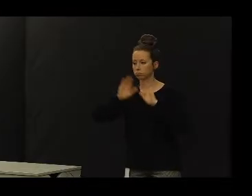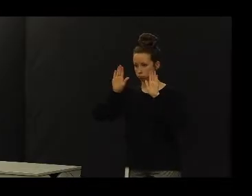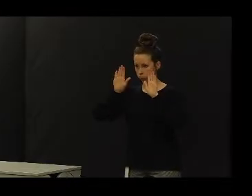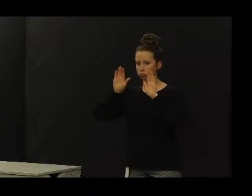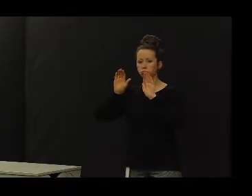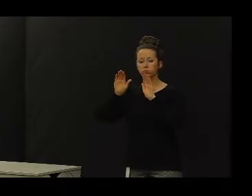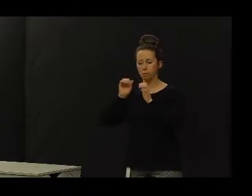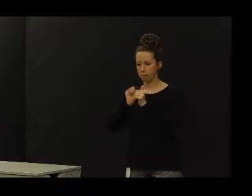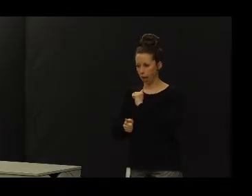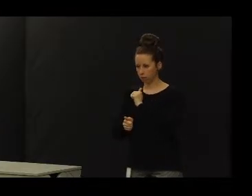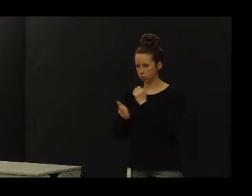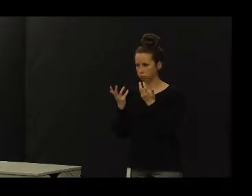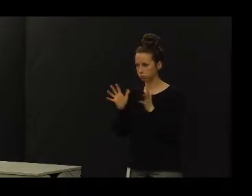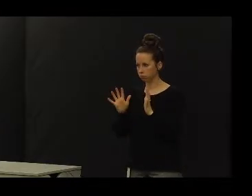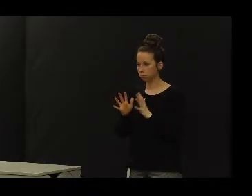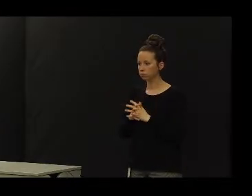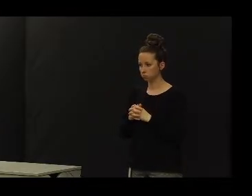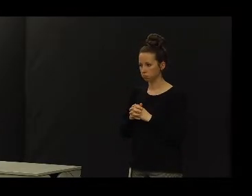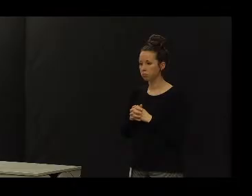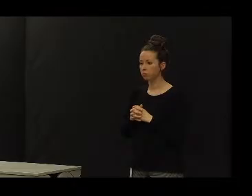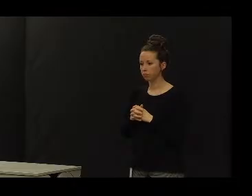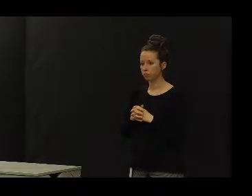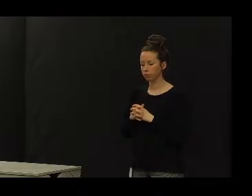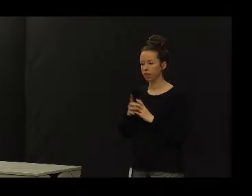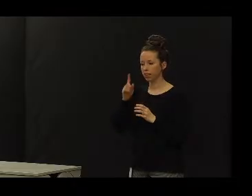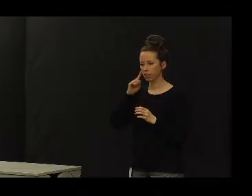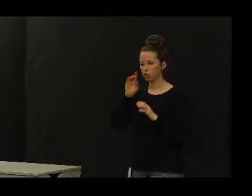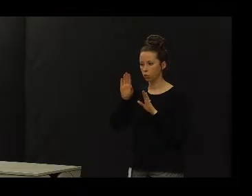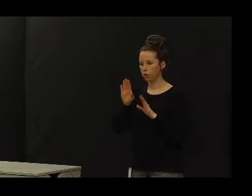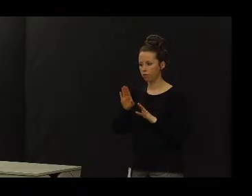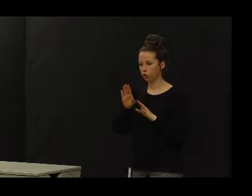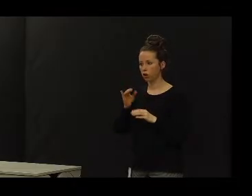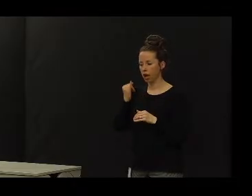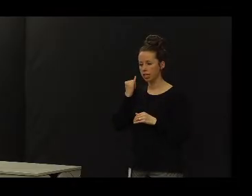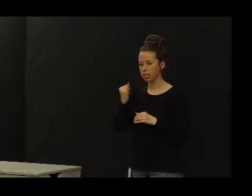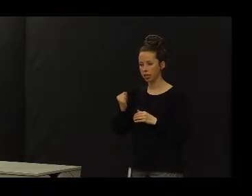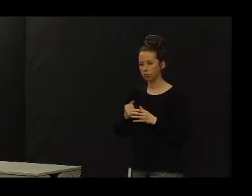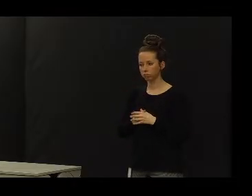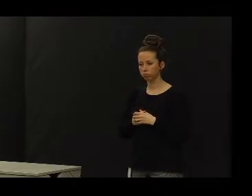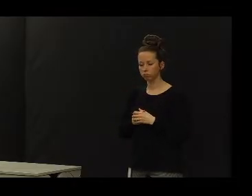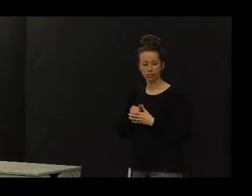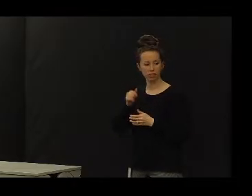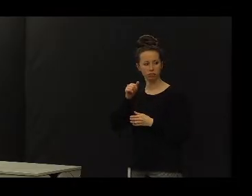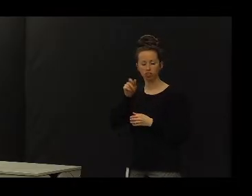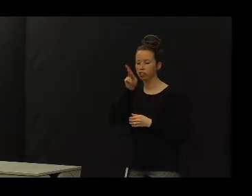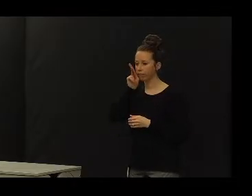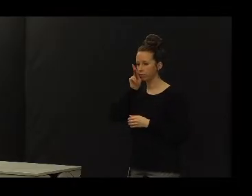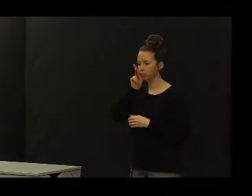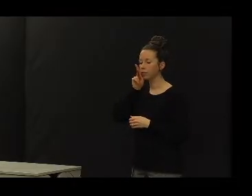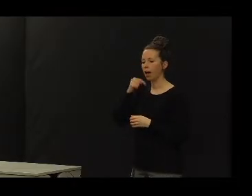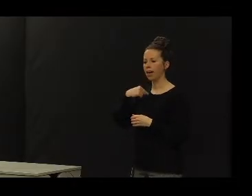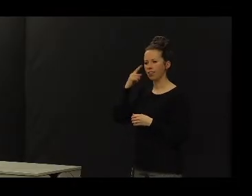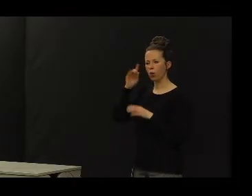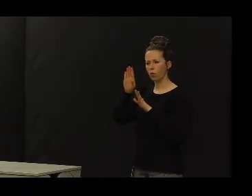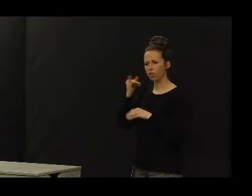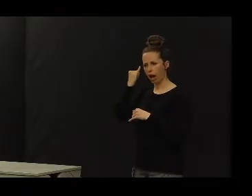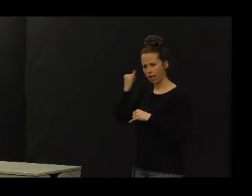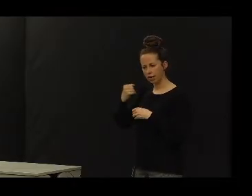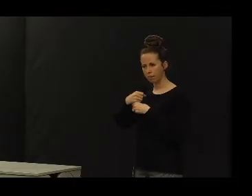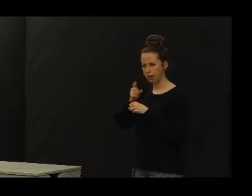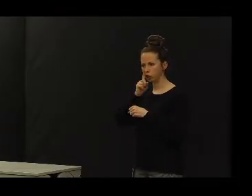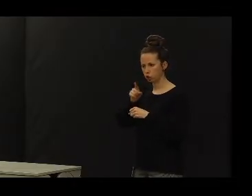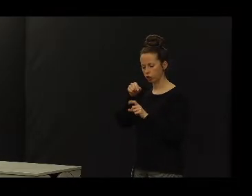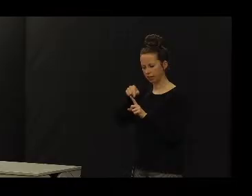Motion passes. I think it's a wonderful idea to make sure that this is heard by a legal process